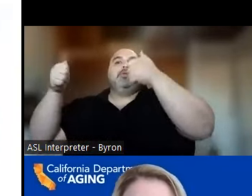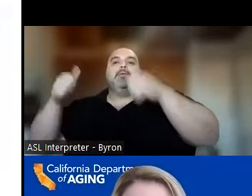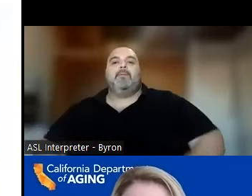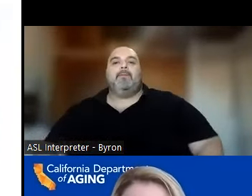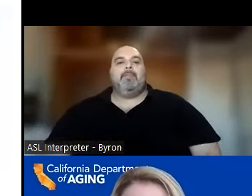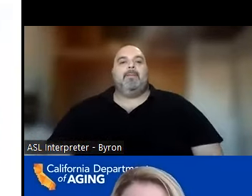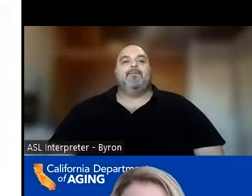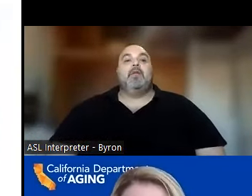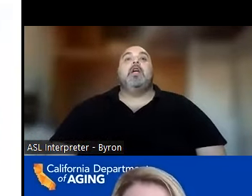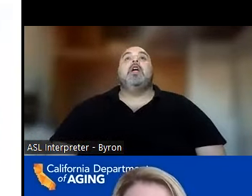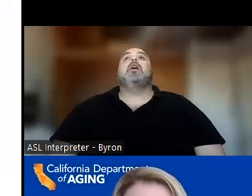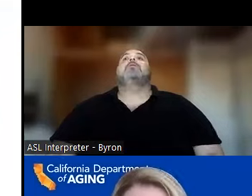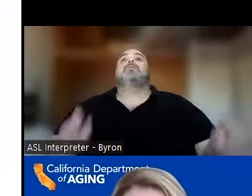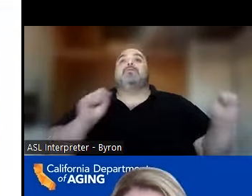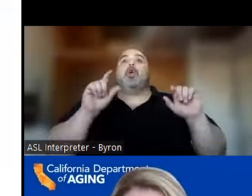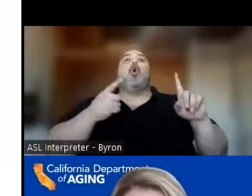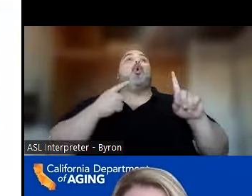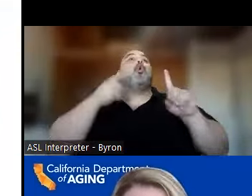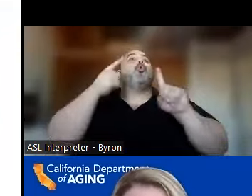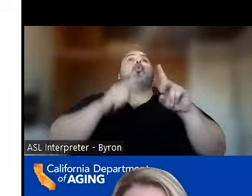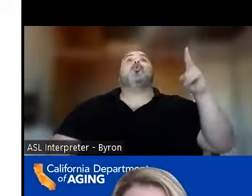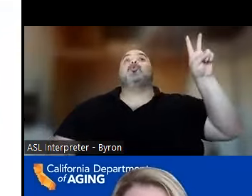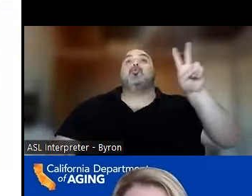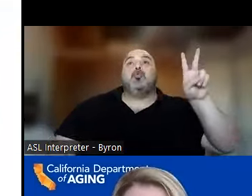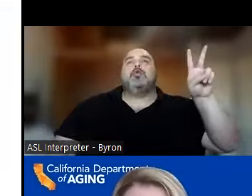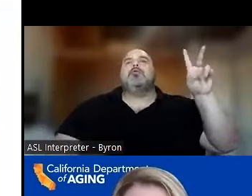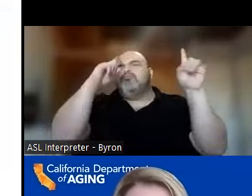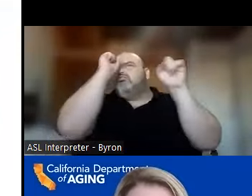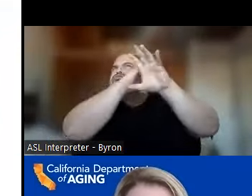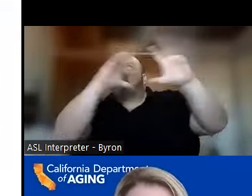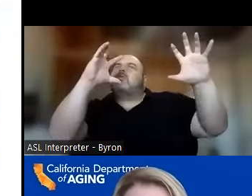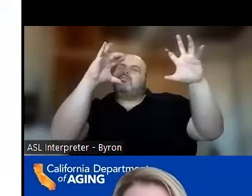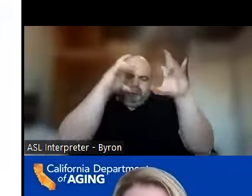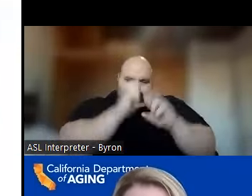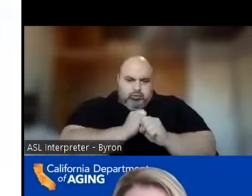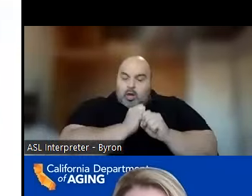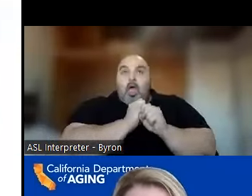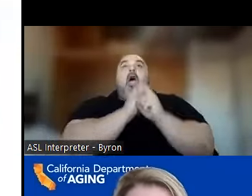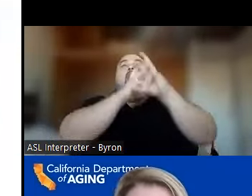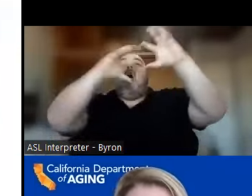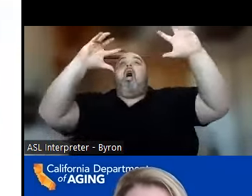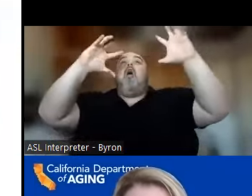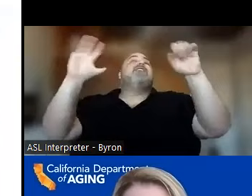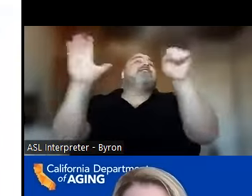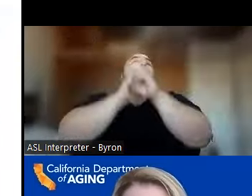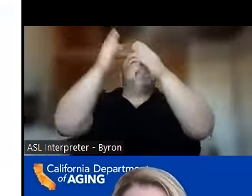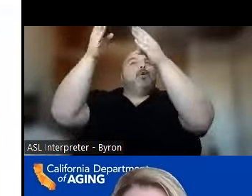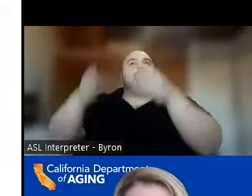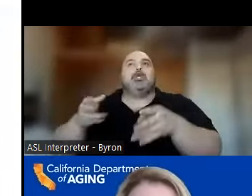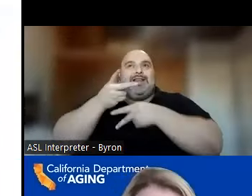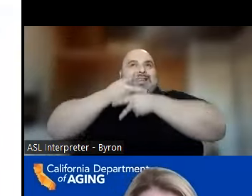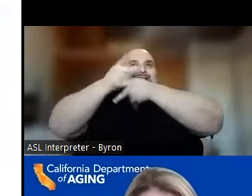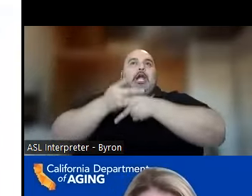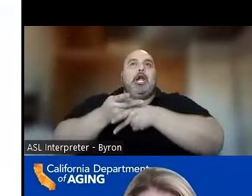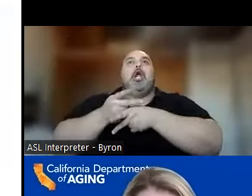Under goal 2, focusing on reimagining our healthcare system to be focused more on a whole person approach to care across